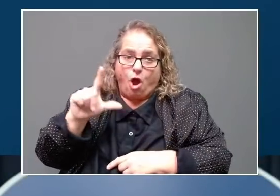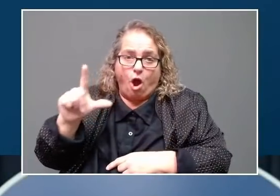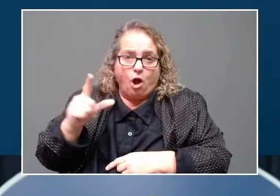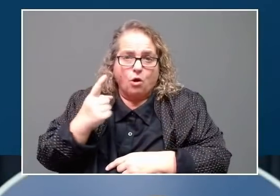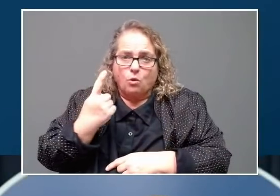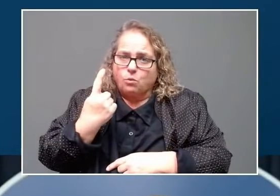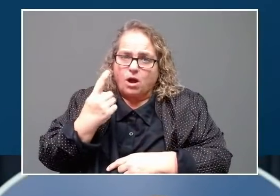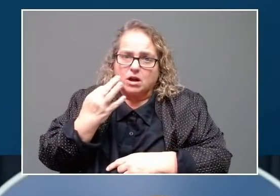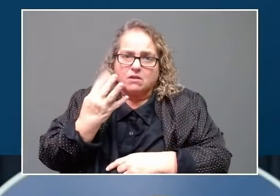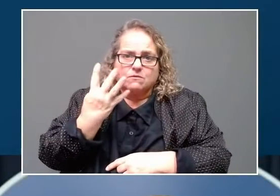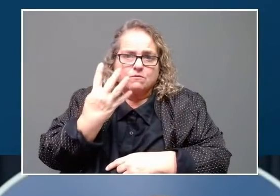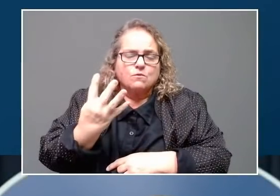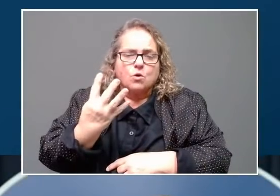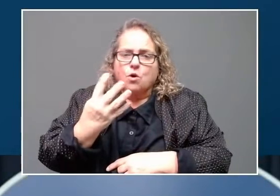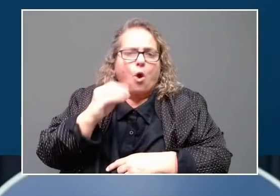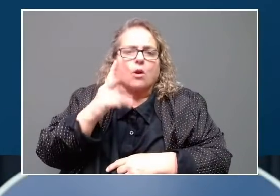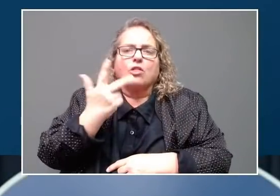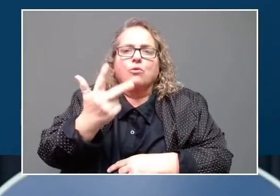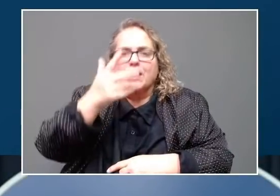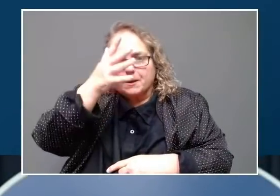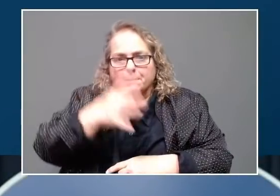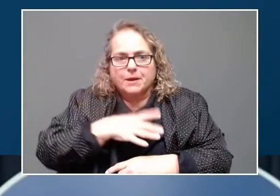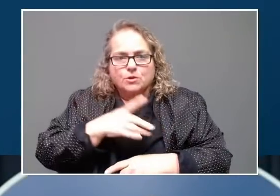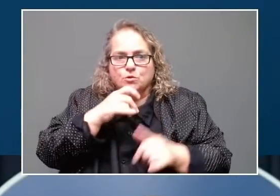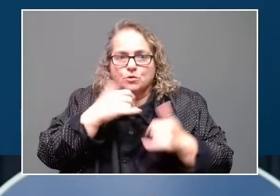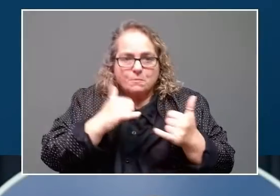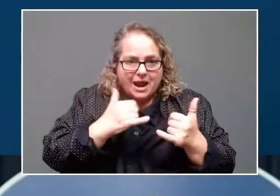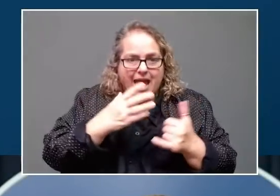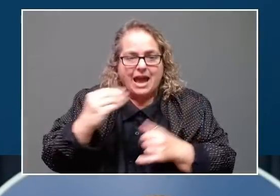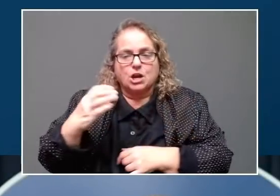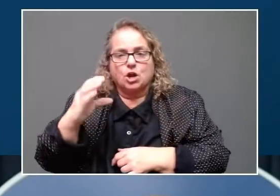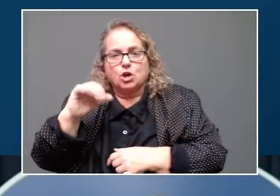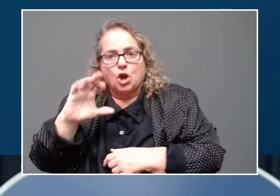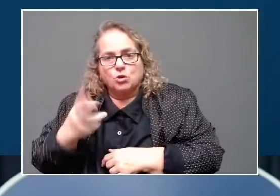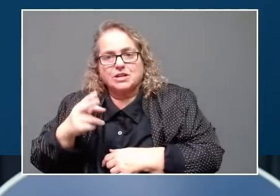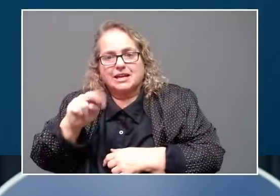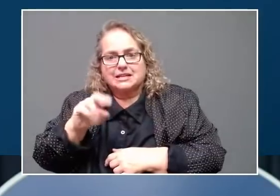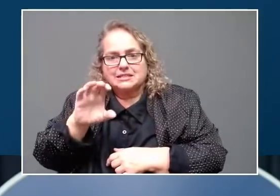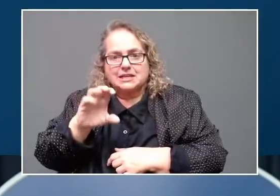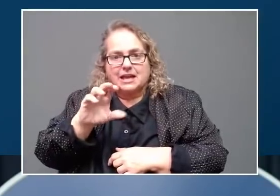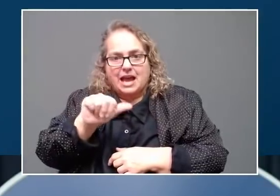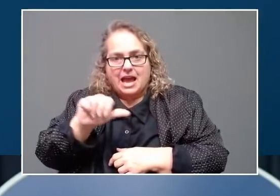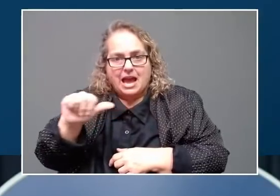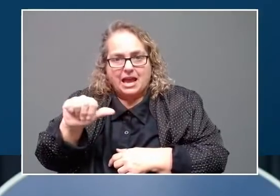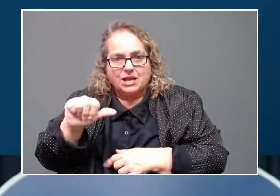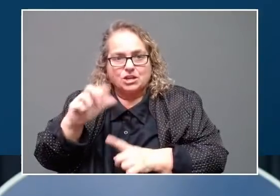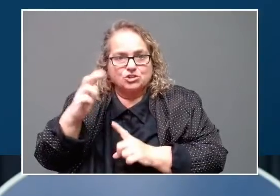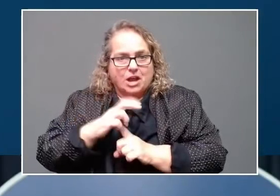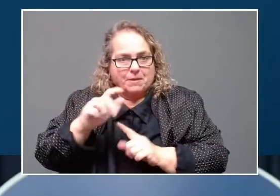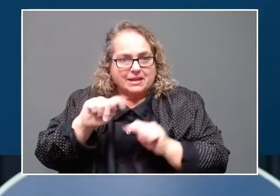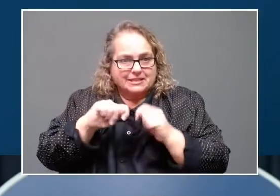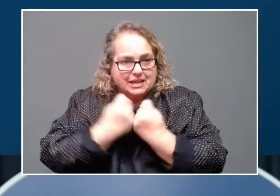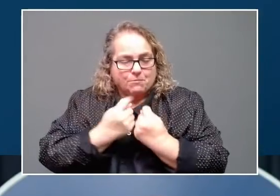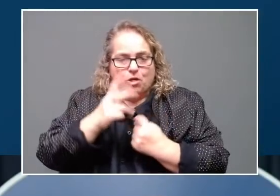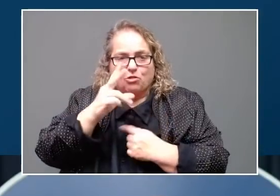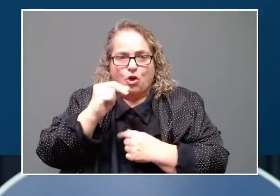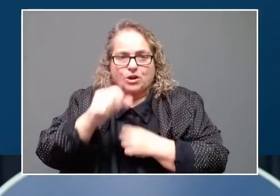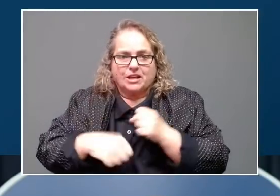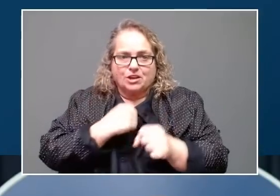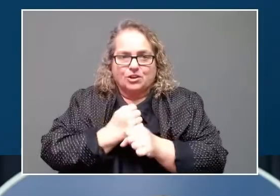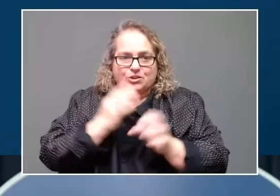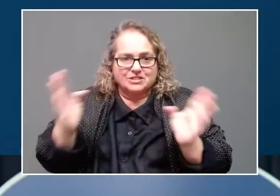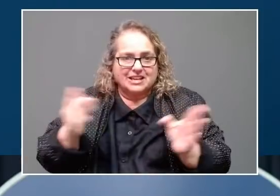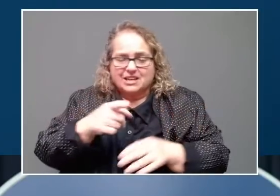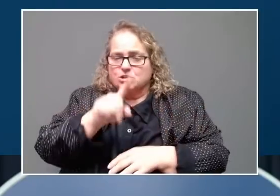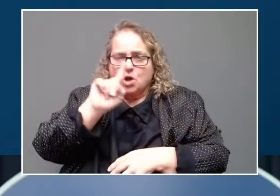both play and coach on an NCAA championship team. They were 30 years apart, and he was the only coach to do so